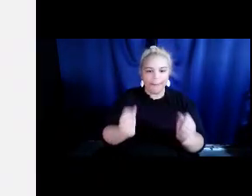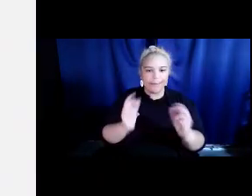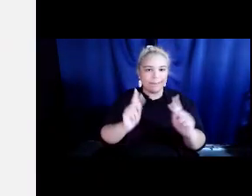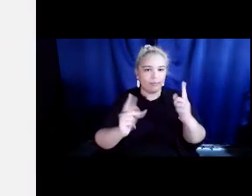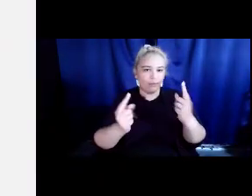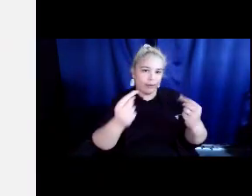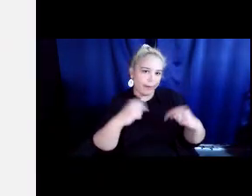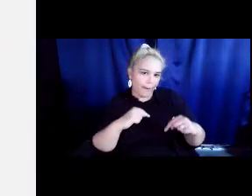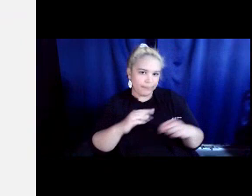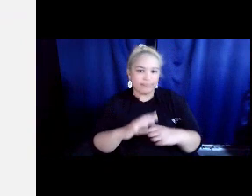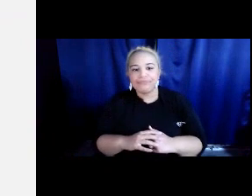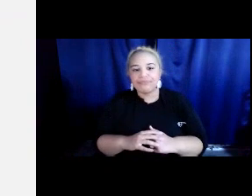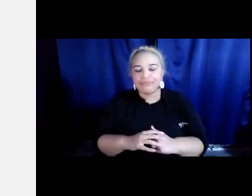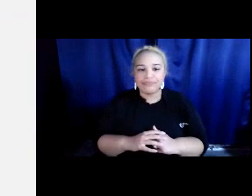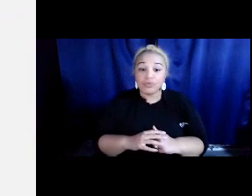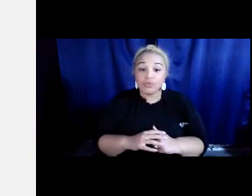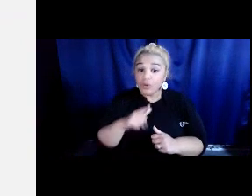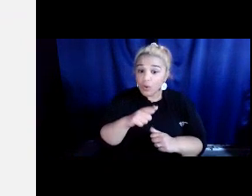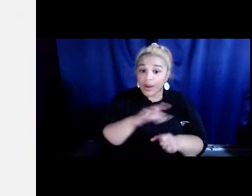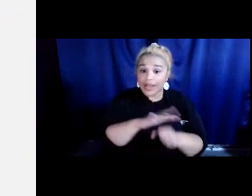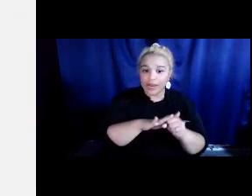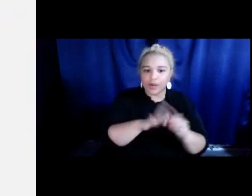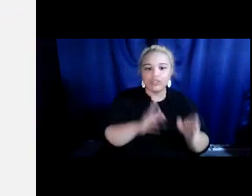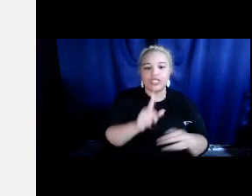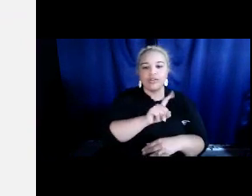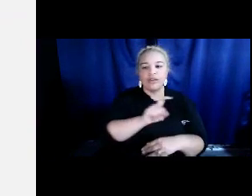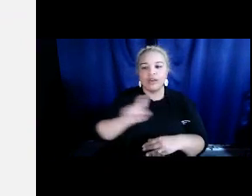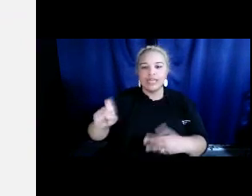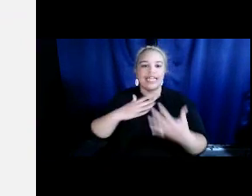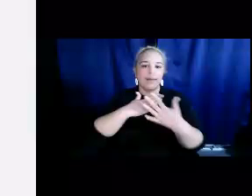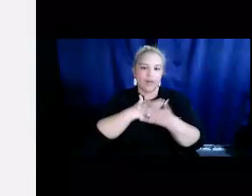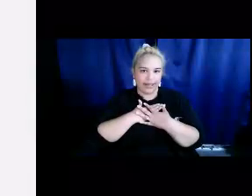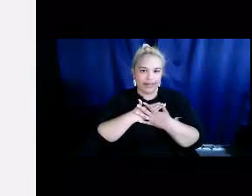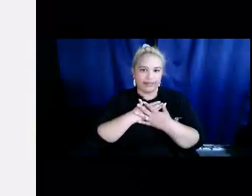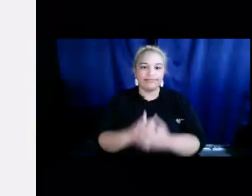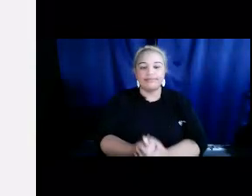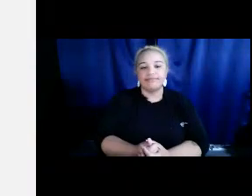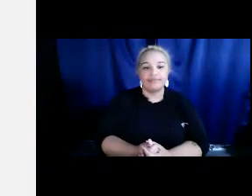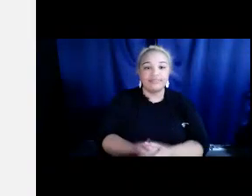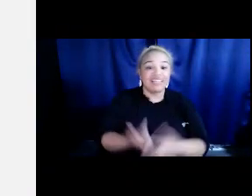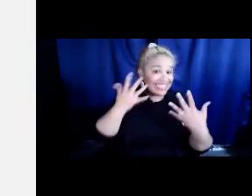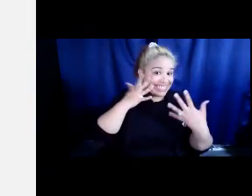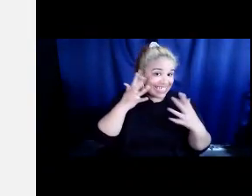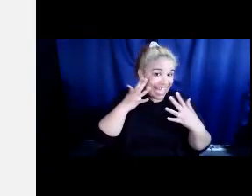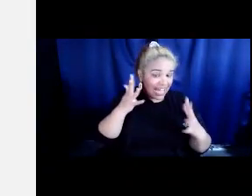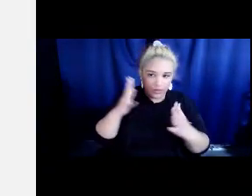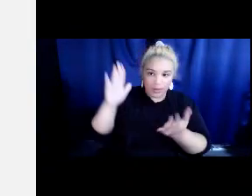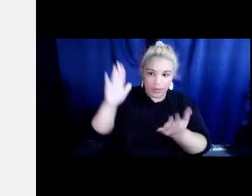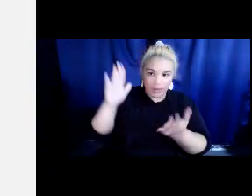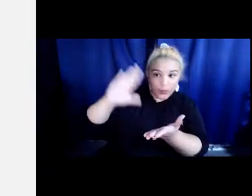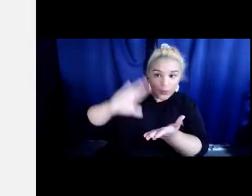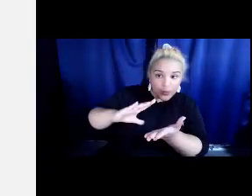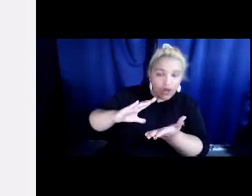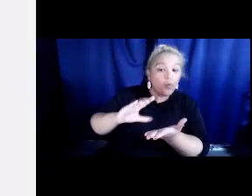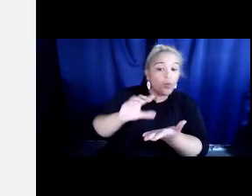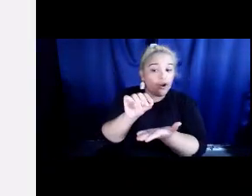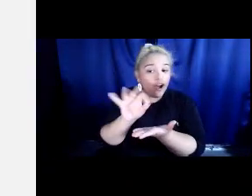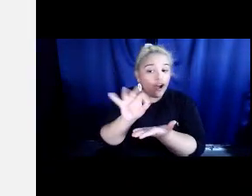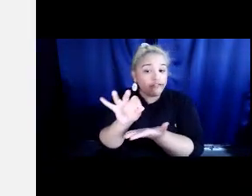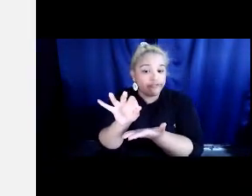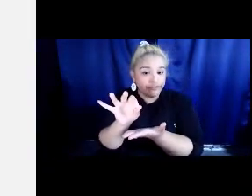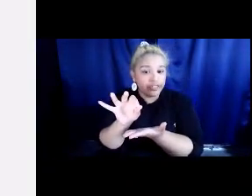reducing volume or removing sounds and overhead music, providing signage in areas where sounds cannot be removed or reduced to alert the visitors